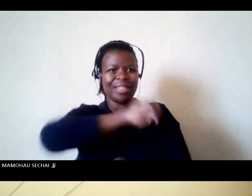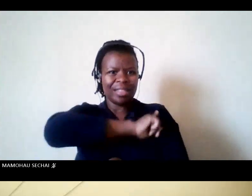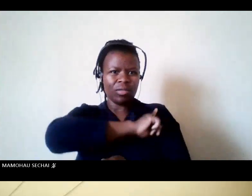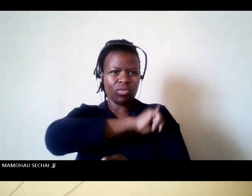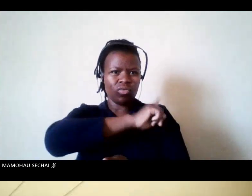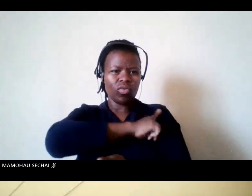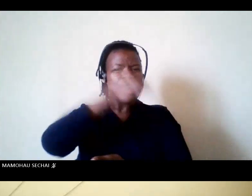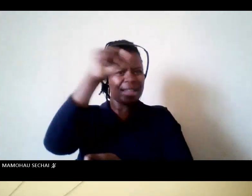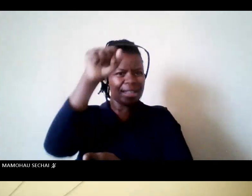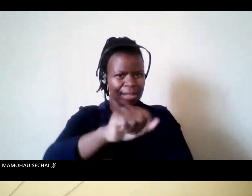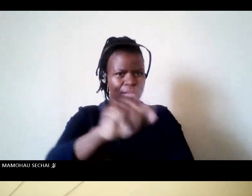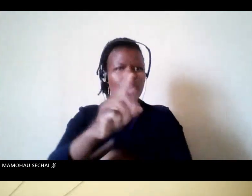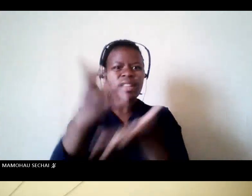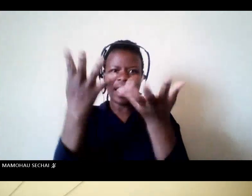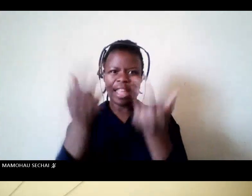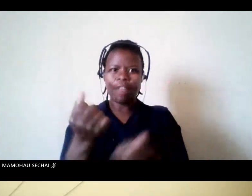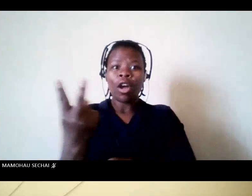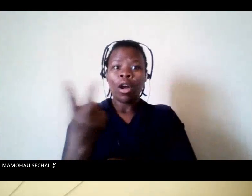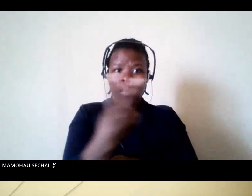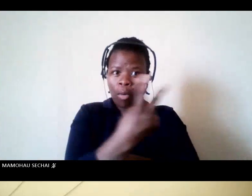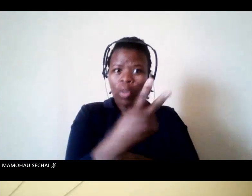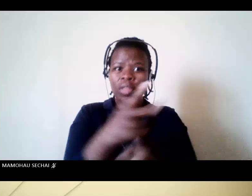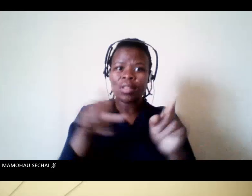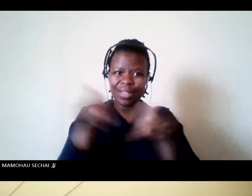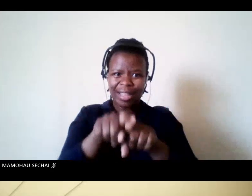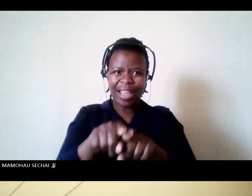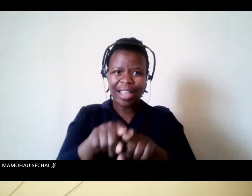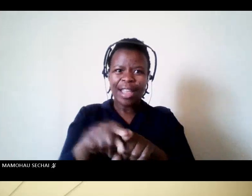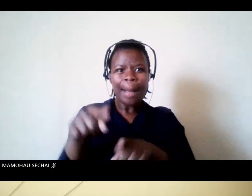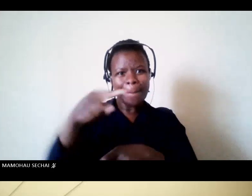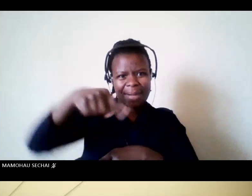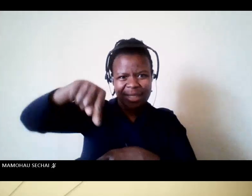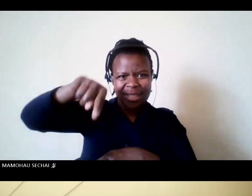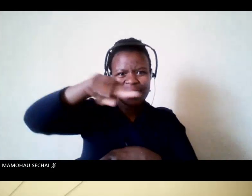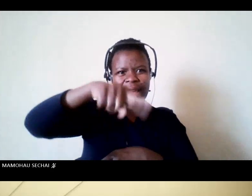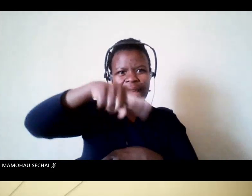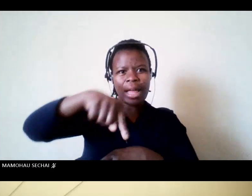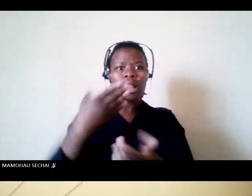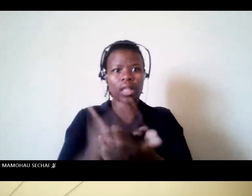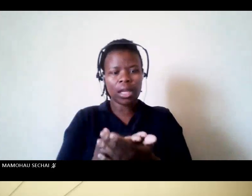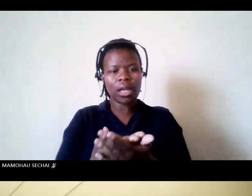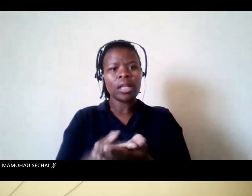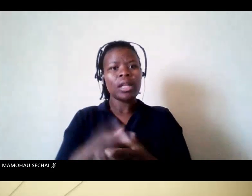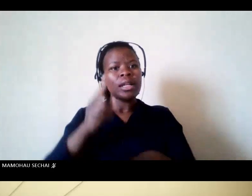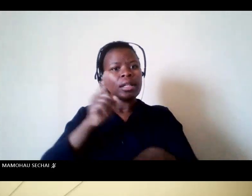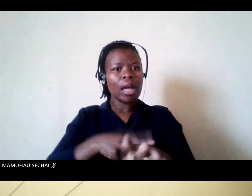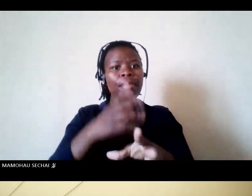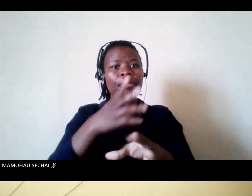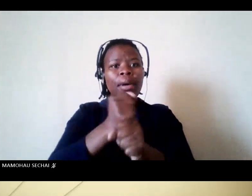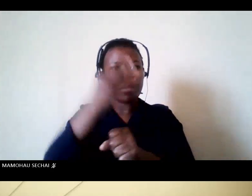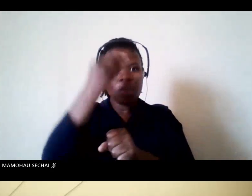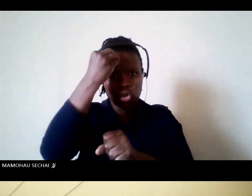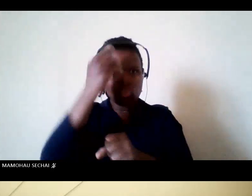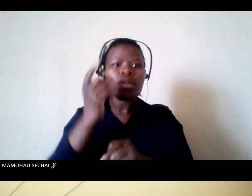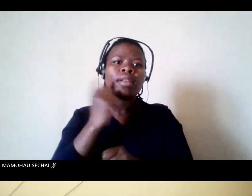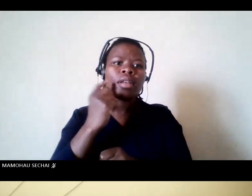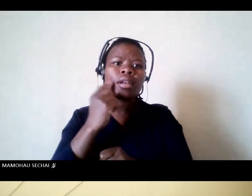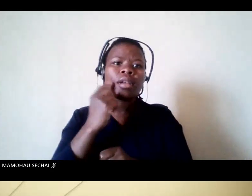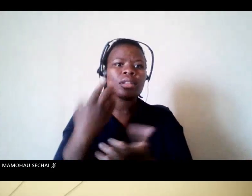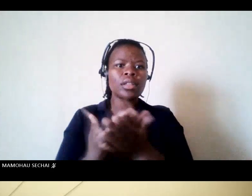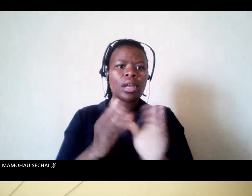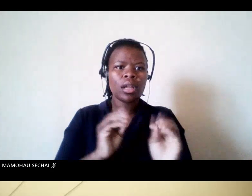have both of them in the same circle so that when I was encountering issues, it was easy for me to move from the one to